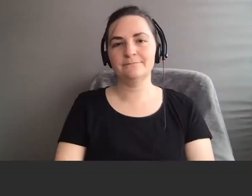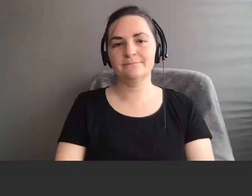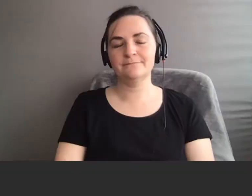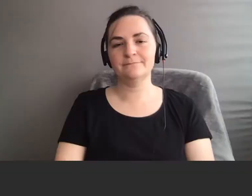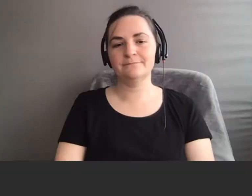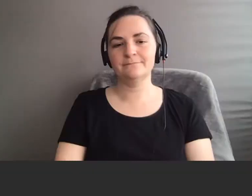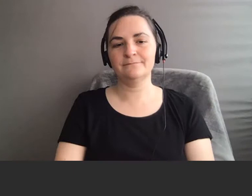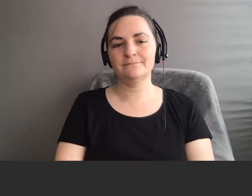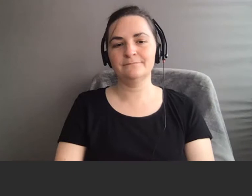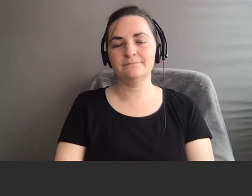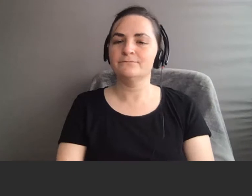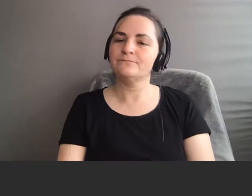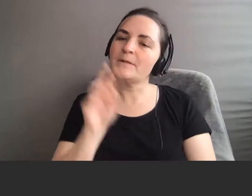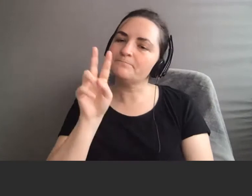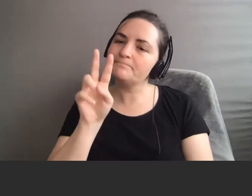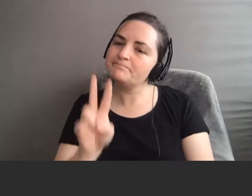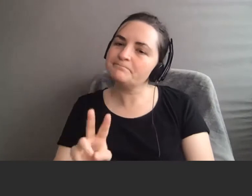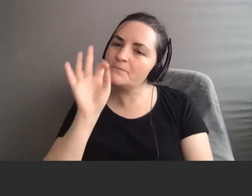questions again.